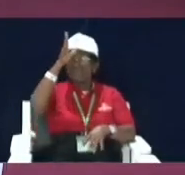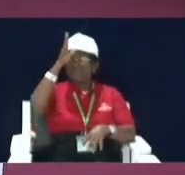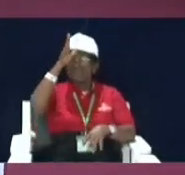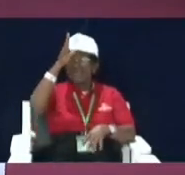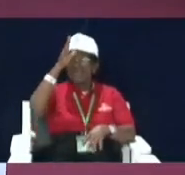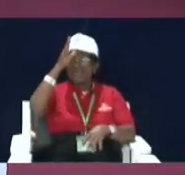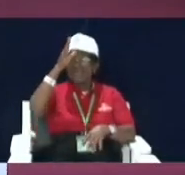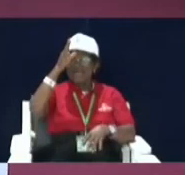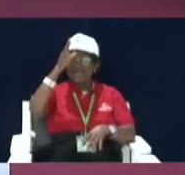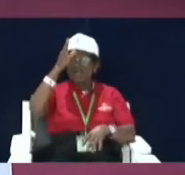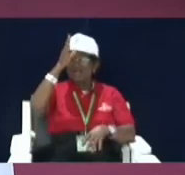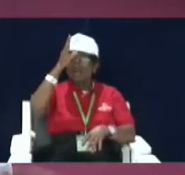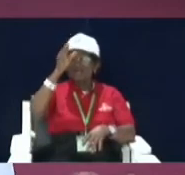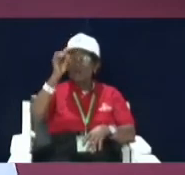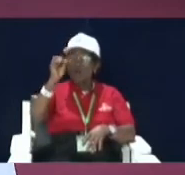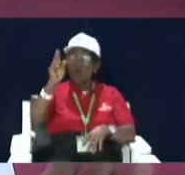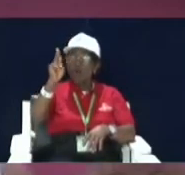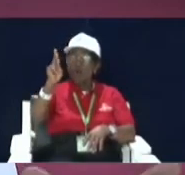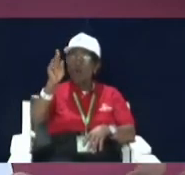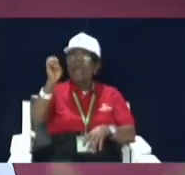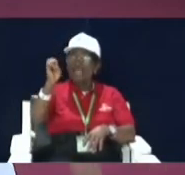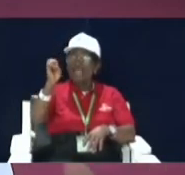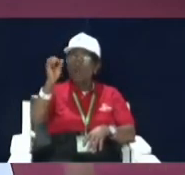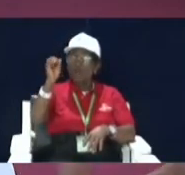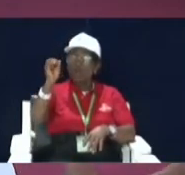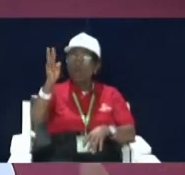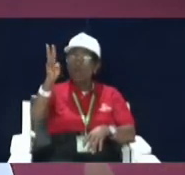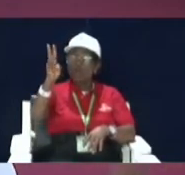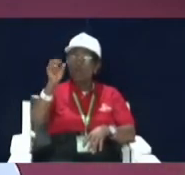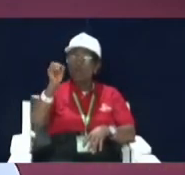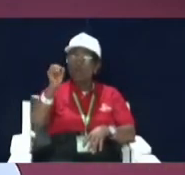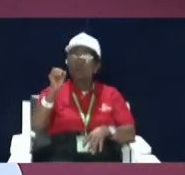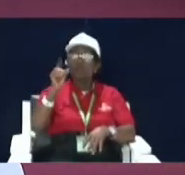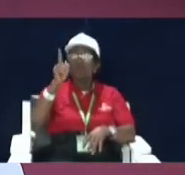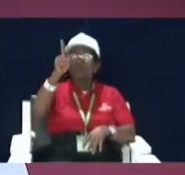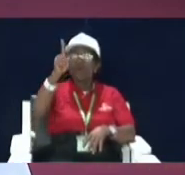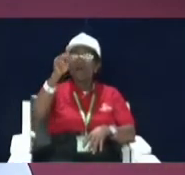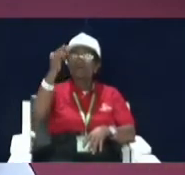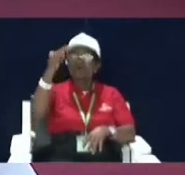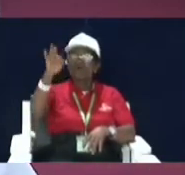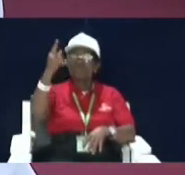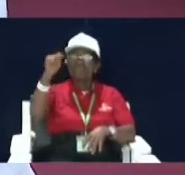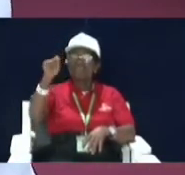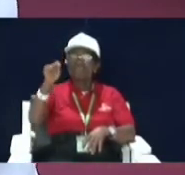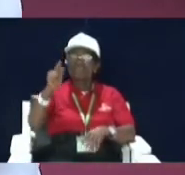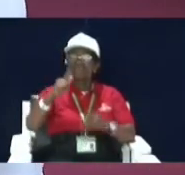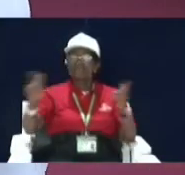Okeo, one of the great men of God,